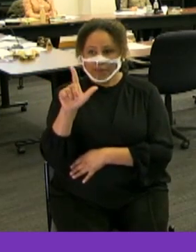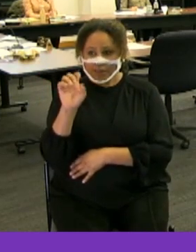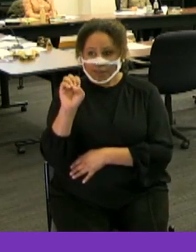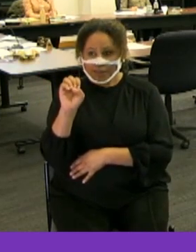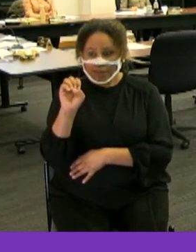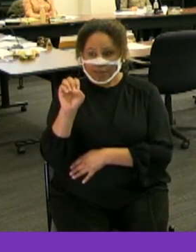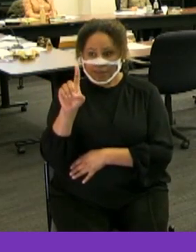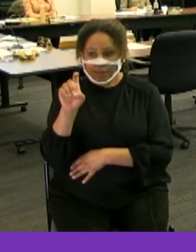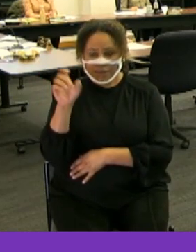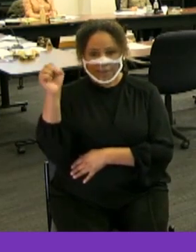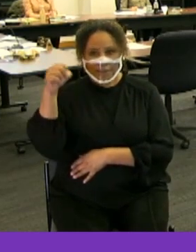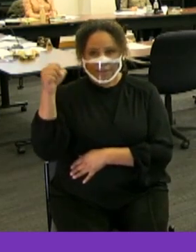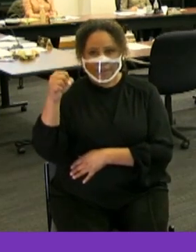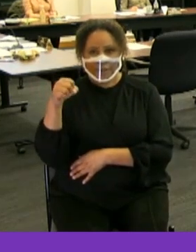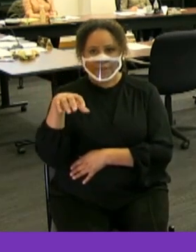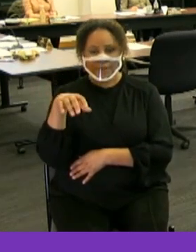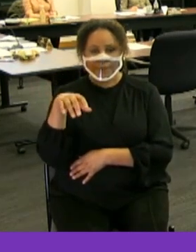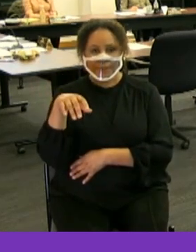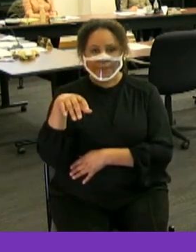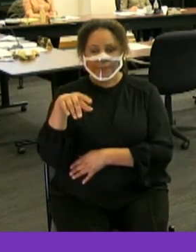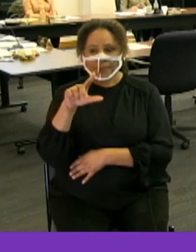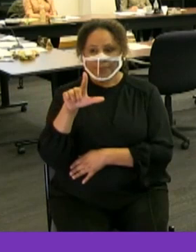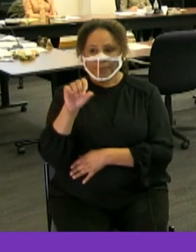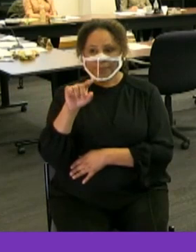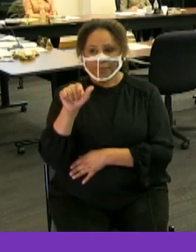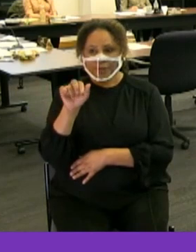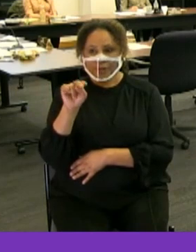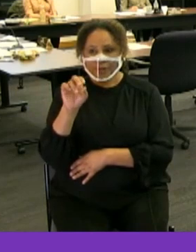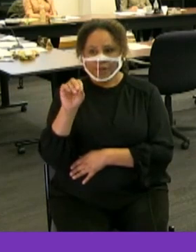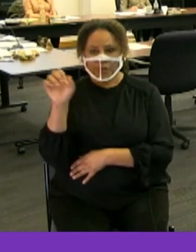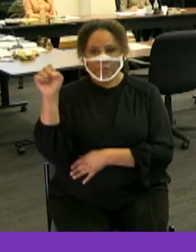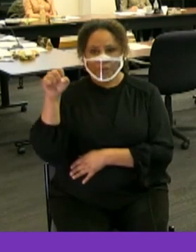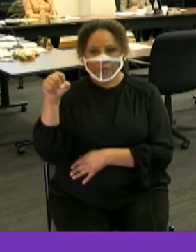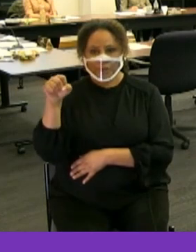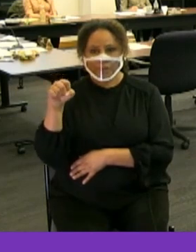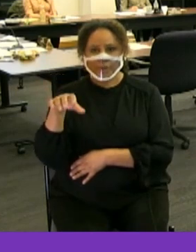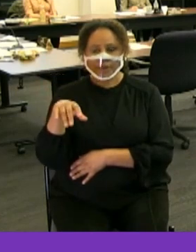Lee? Yes. Lozano? Yes.